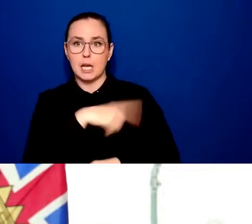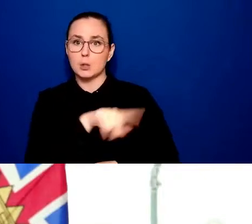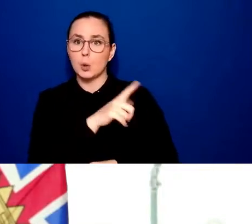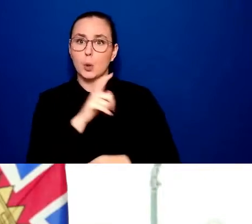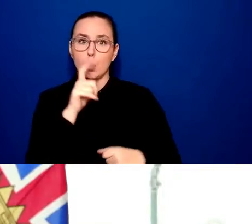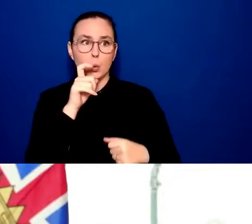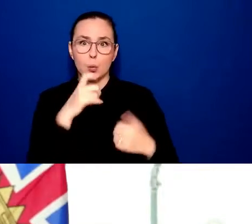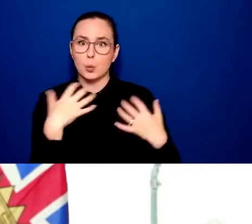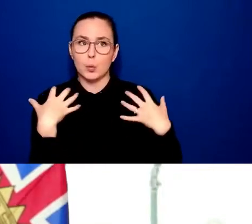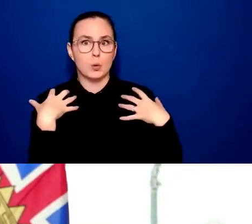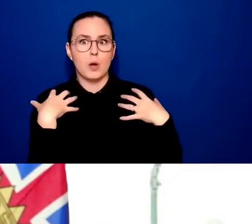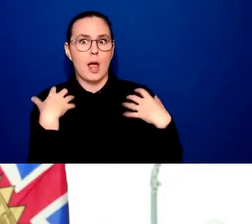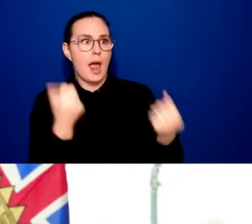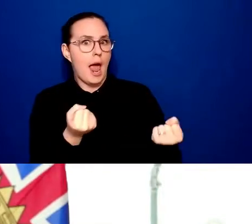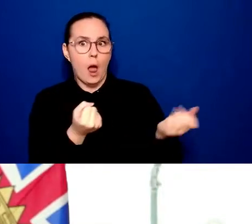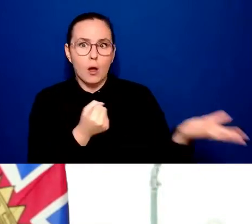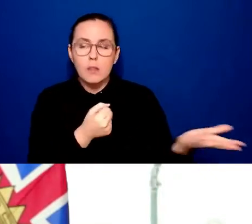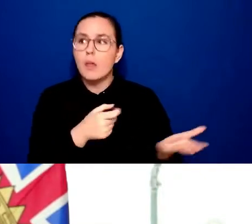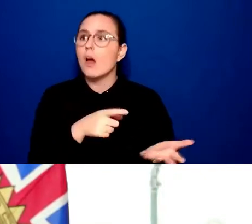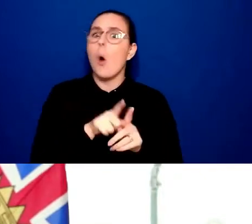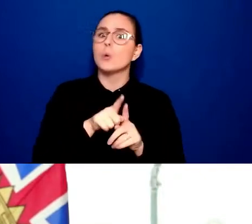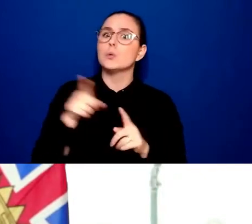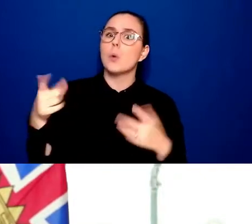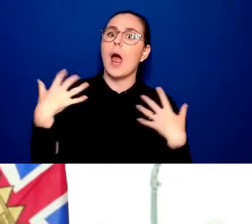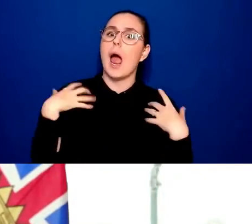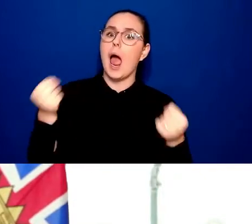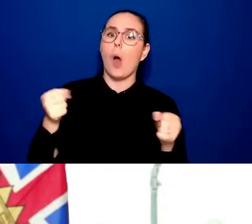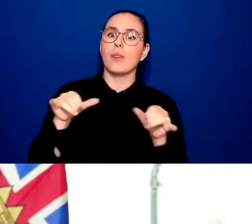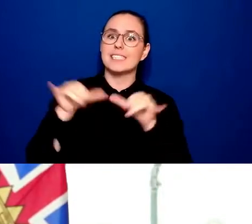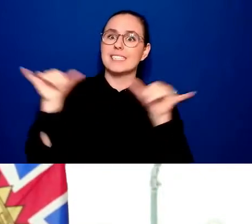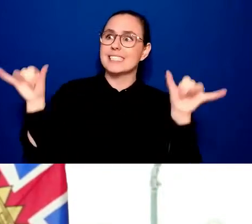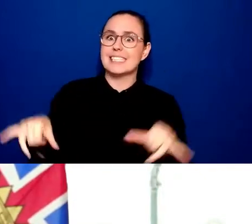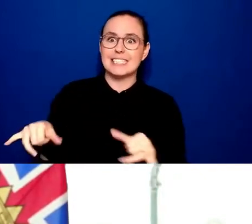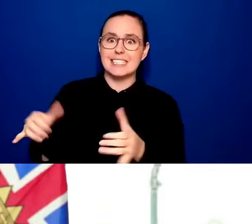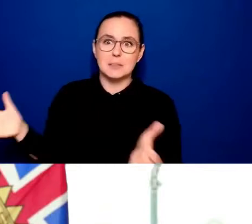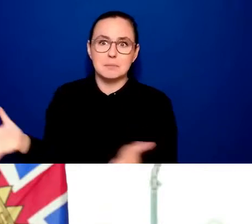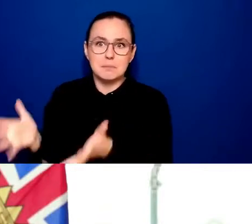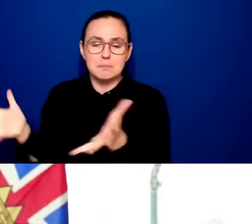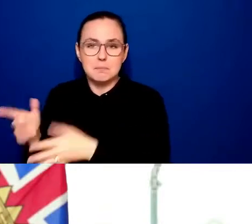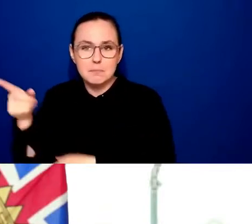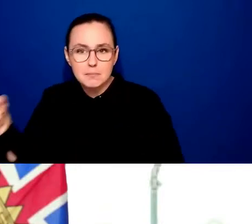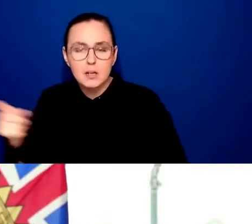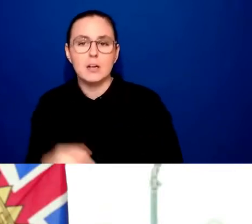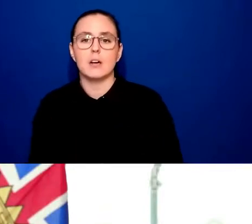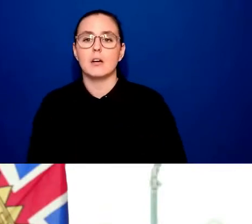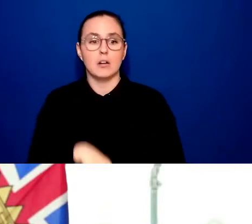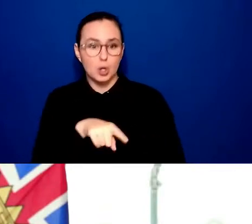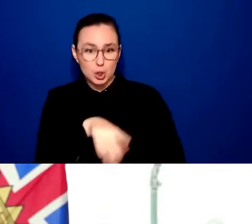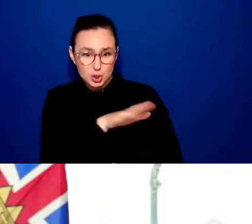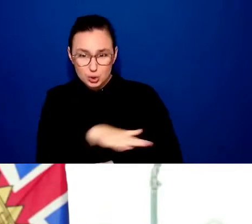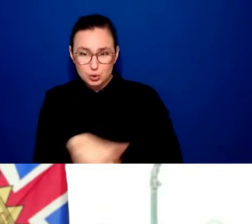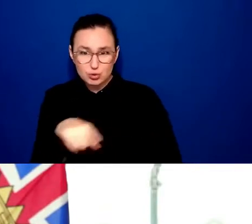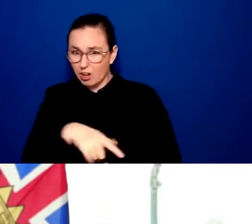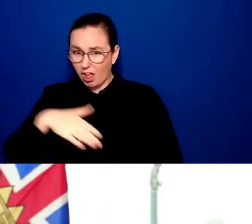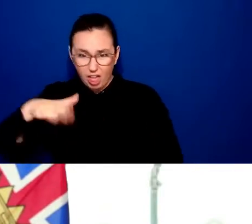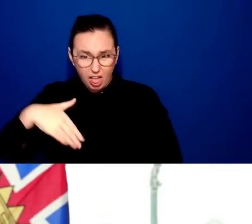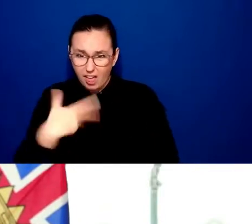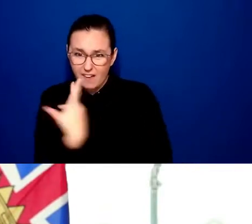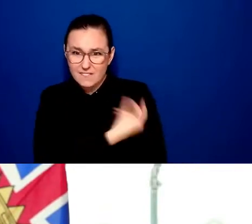systems cannot respond to the vaccine, and particularly children who are not yet eligible for vaccination.